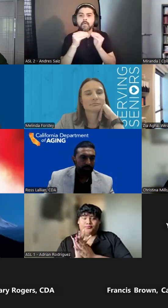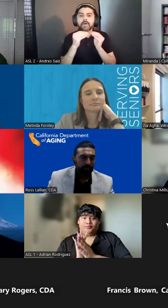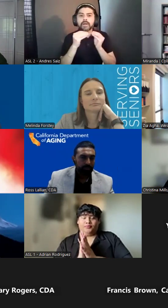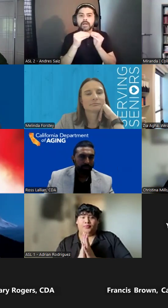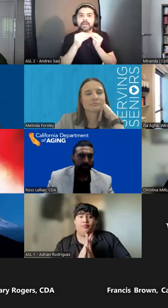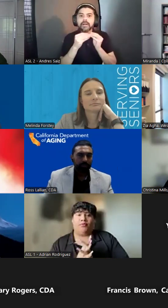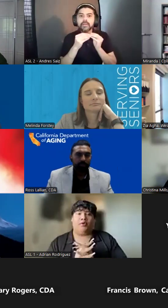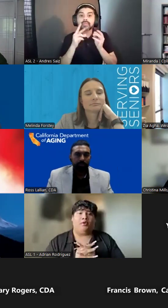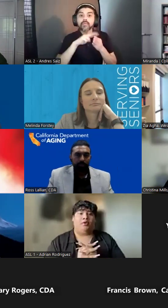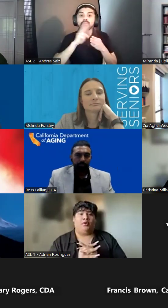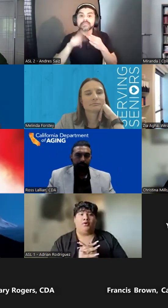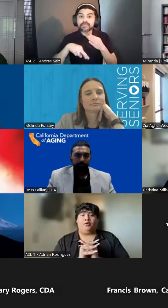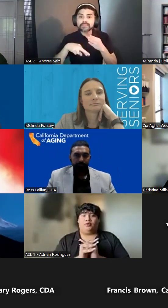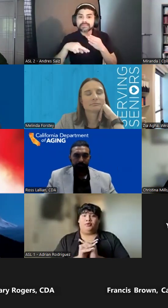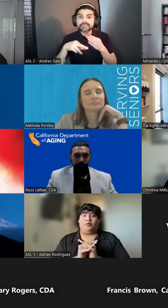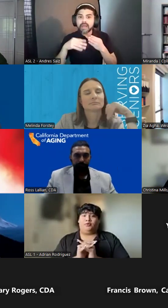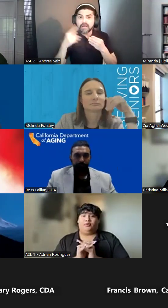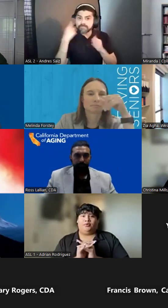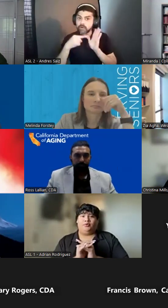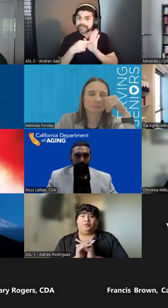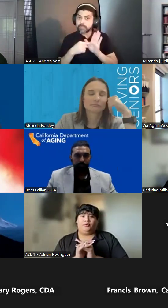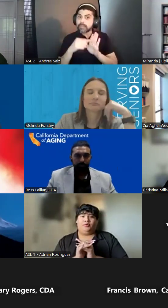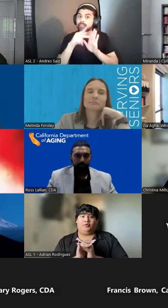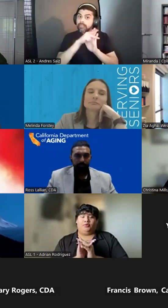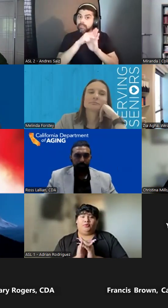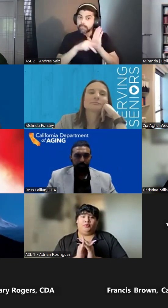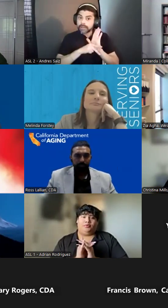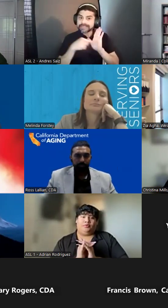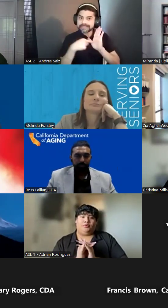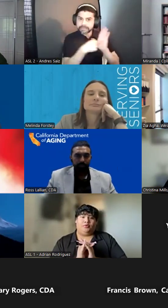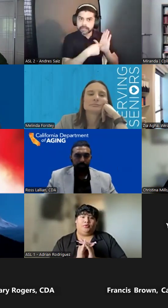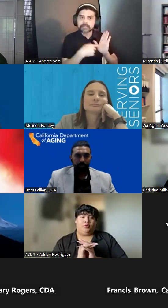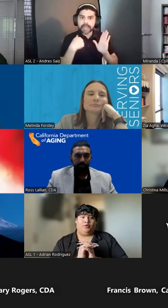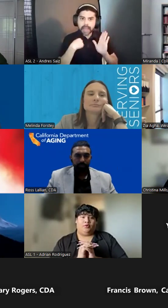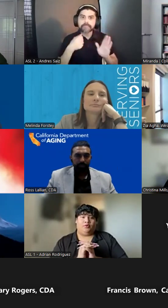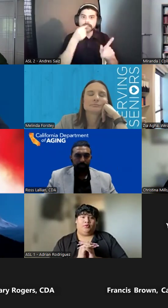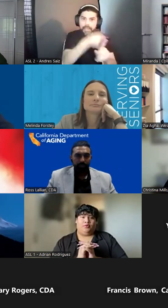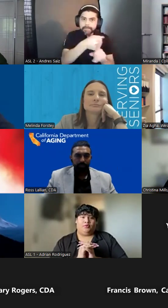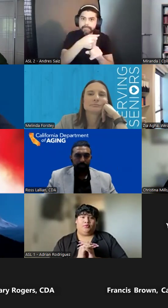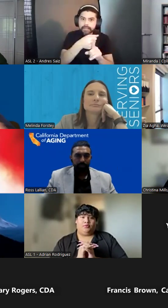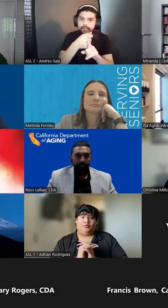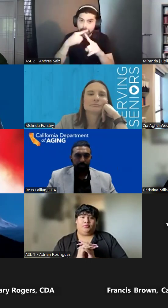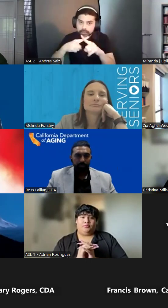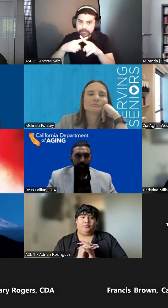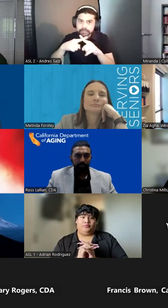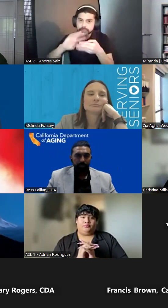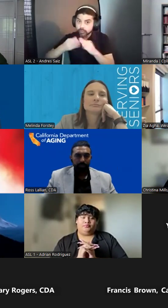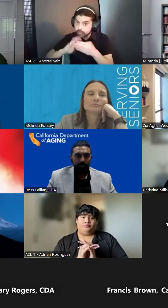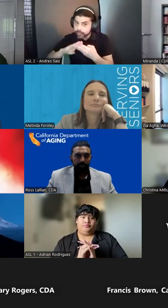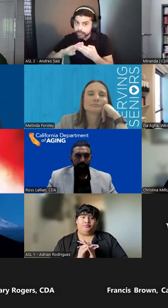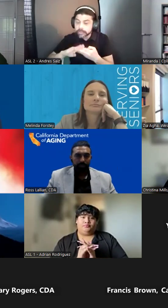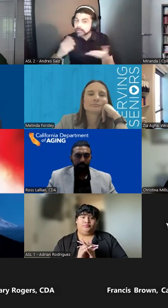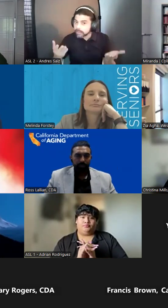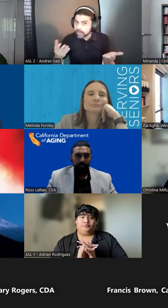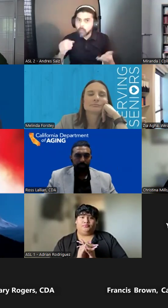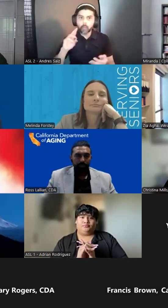are these policies having an impact? Or maybe it's do our community members who are